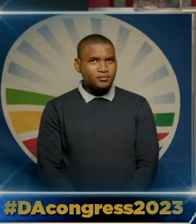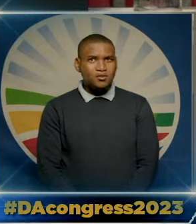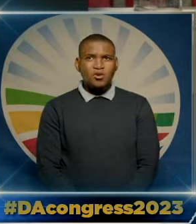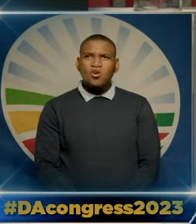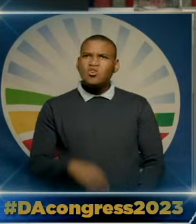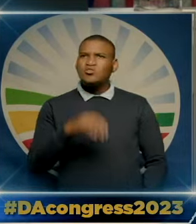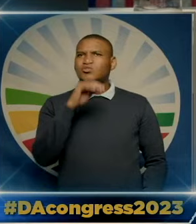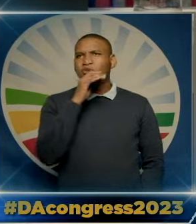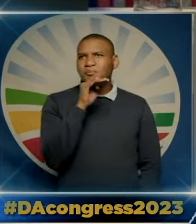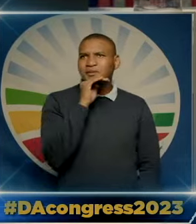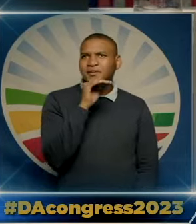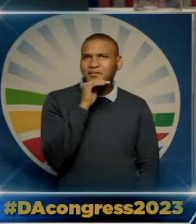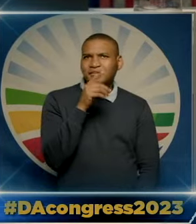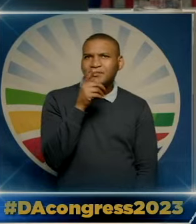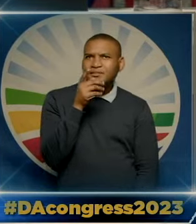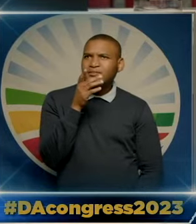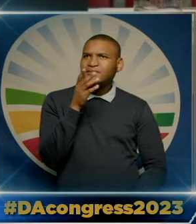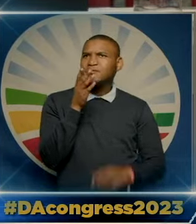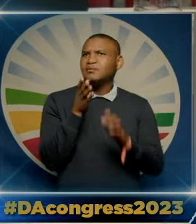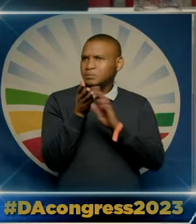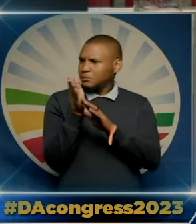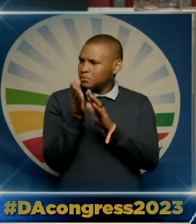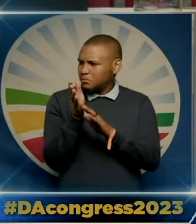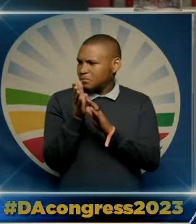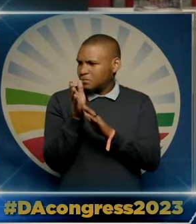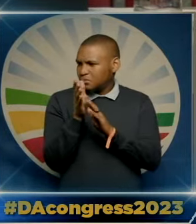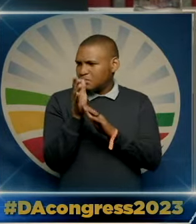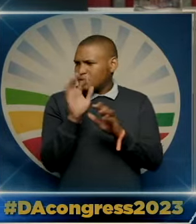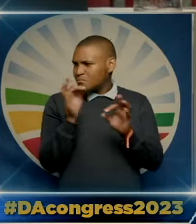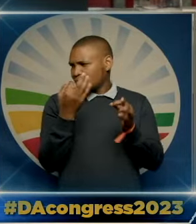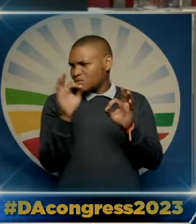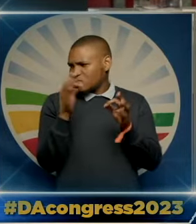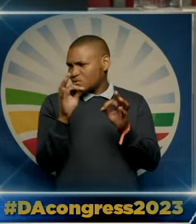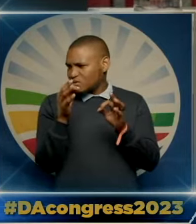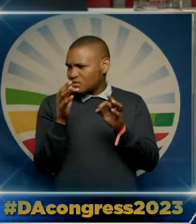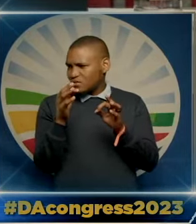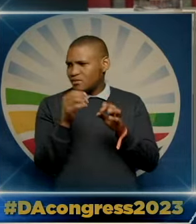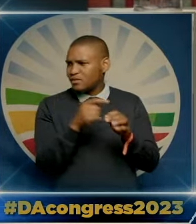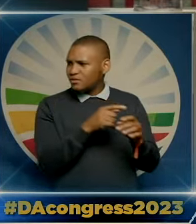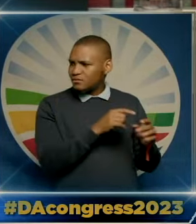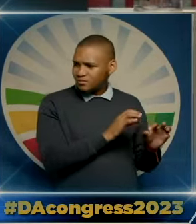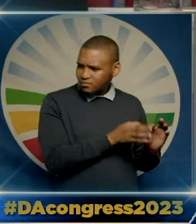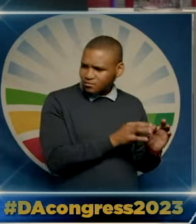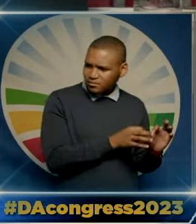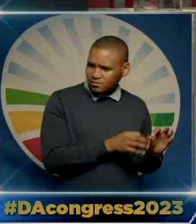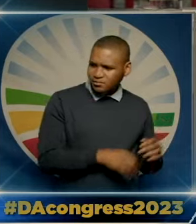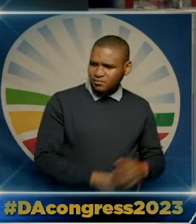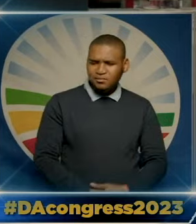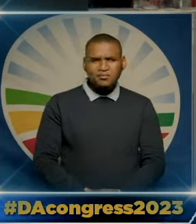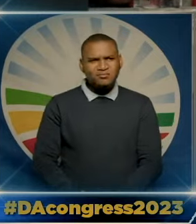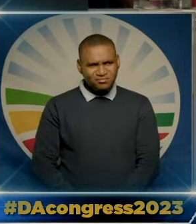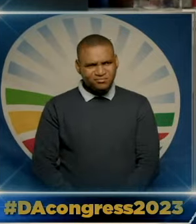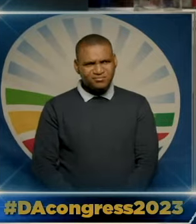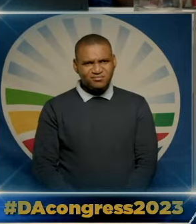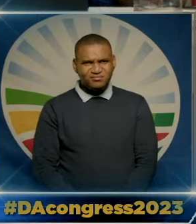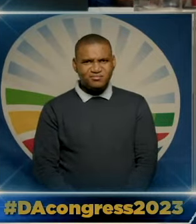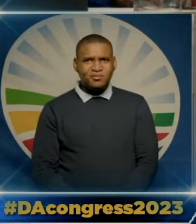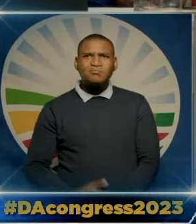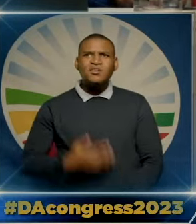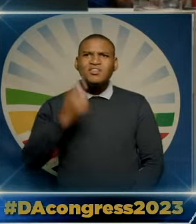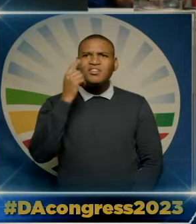happening and what constitutional amendments are. But you remember, we asked the question, why did you join the DA? Let's get into it,